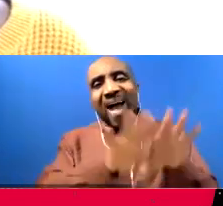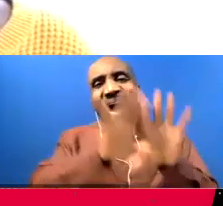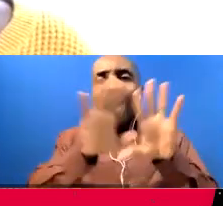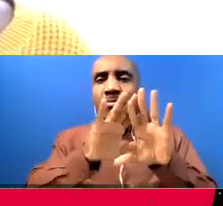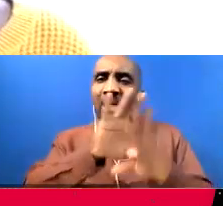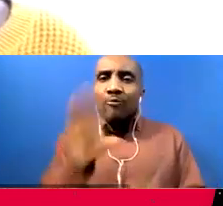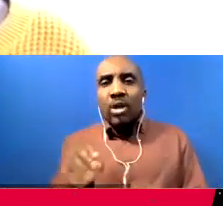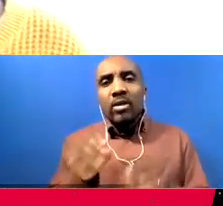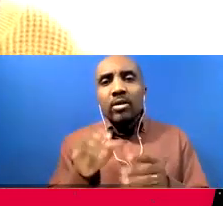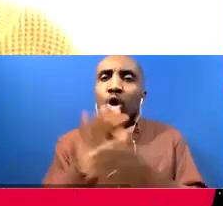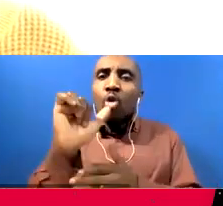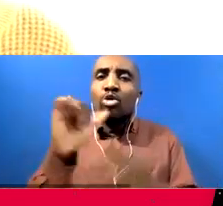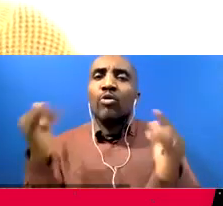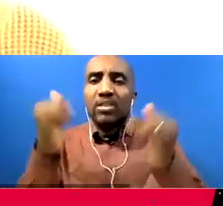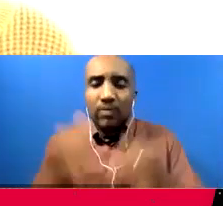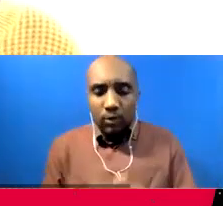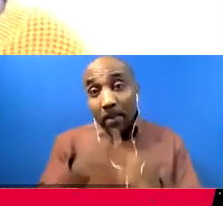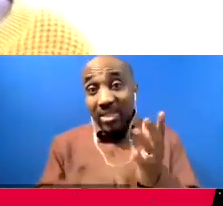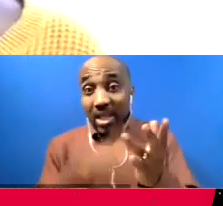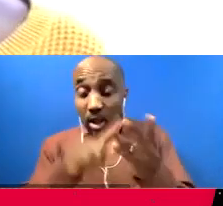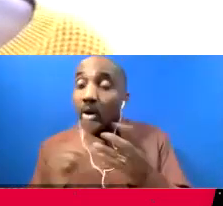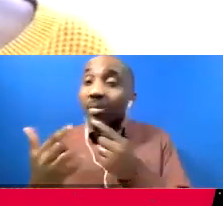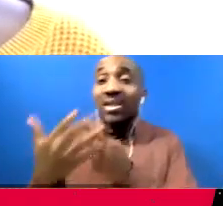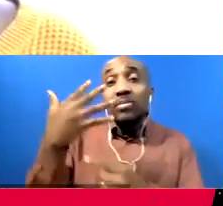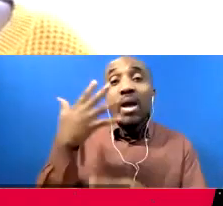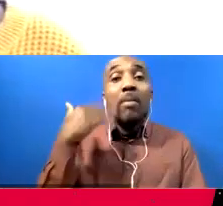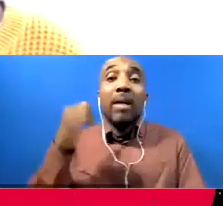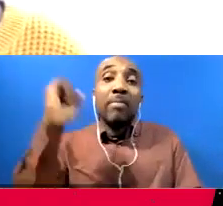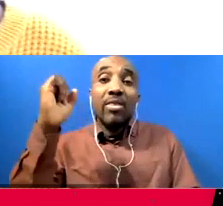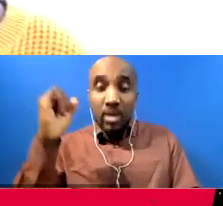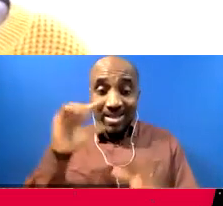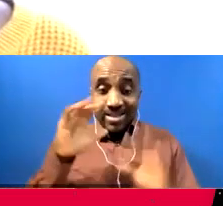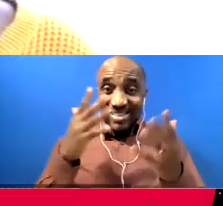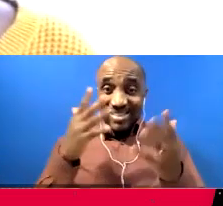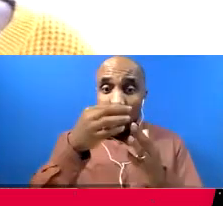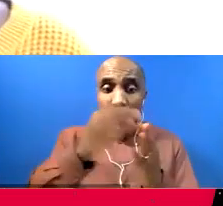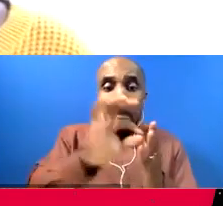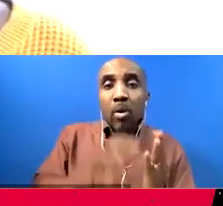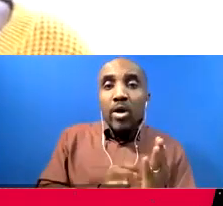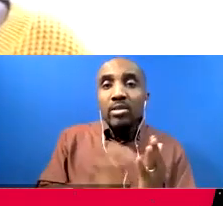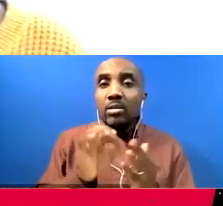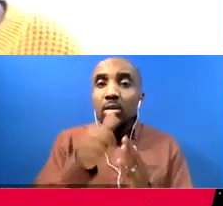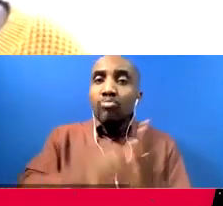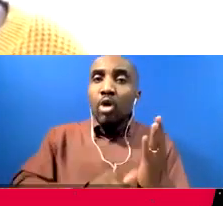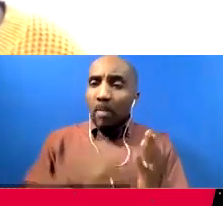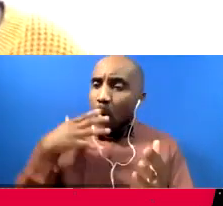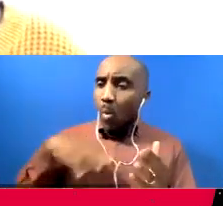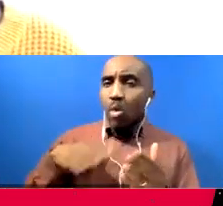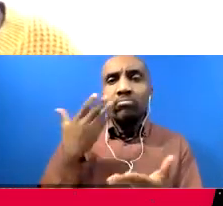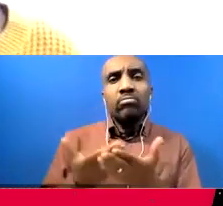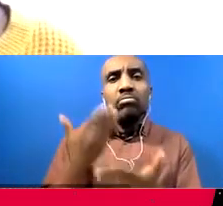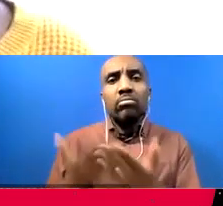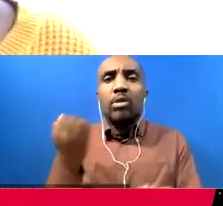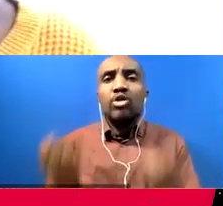And the PLO was also inspired by the Black Panther Party by creating a 10-point program stating their demands for justice, which was based on the